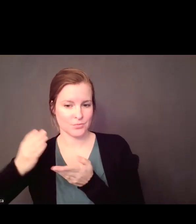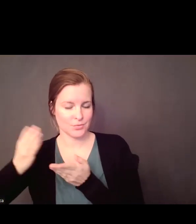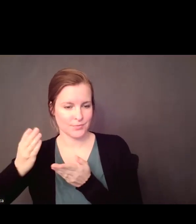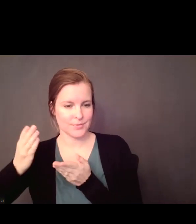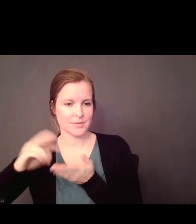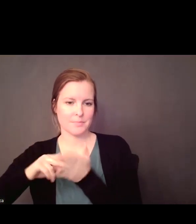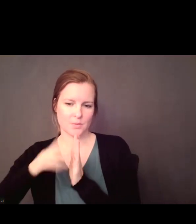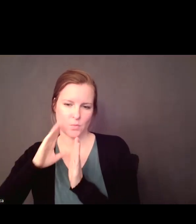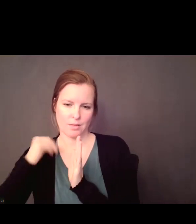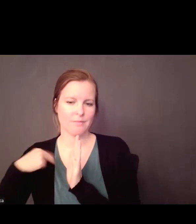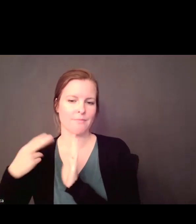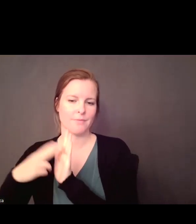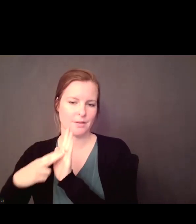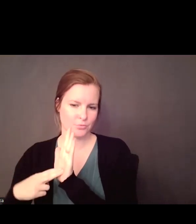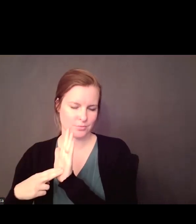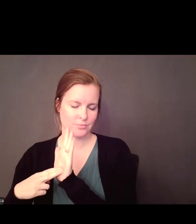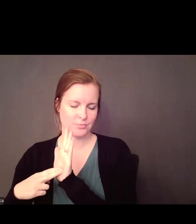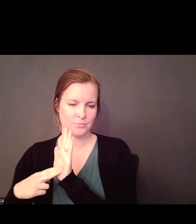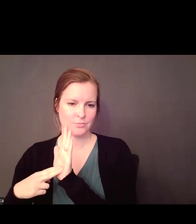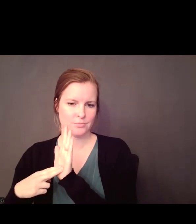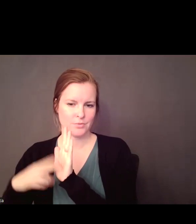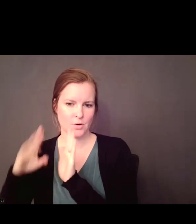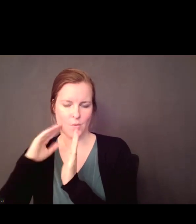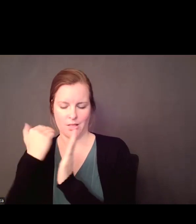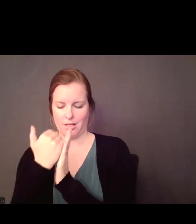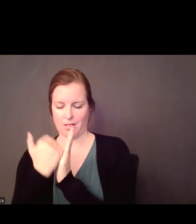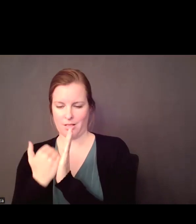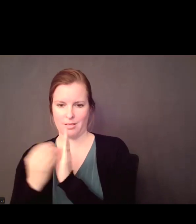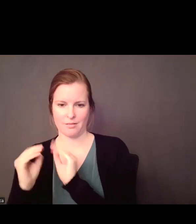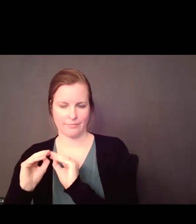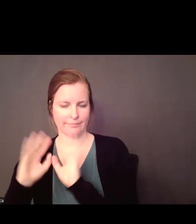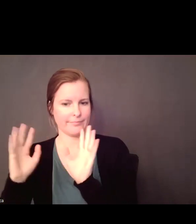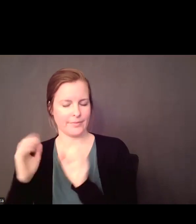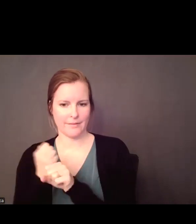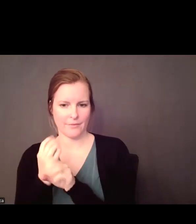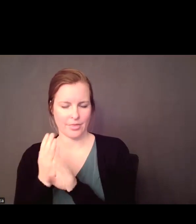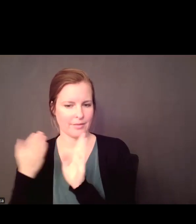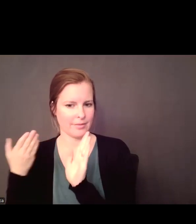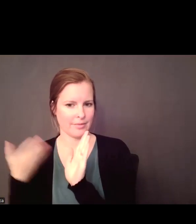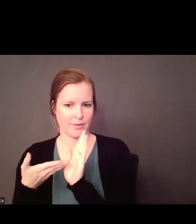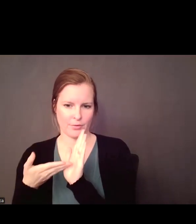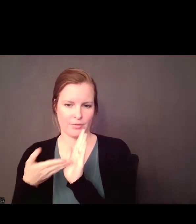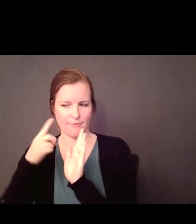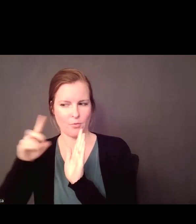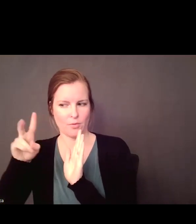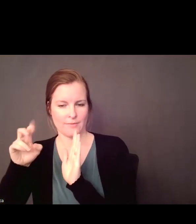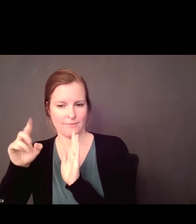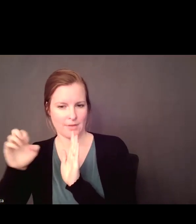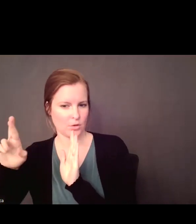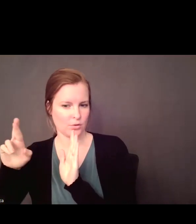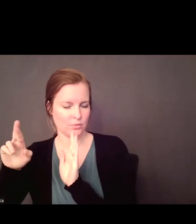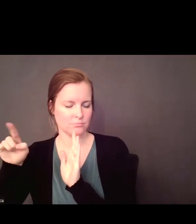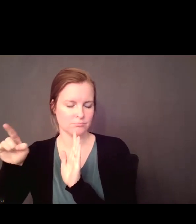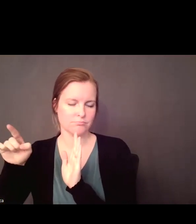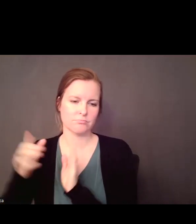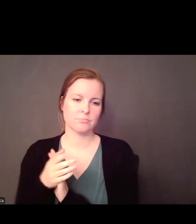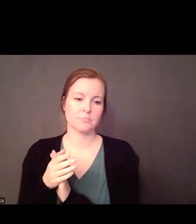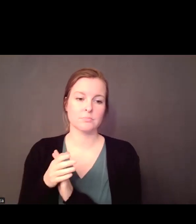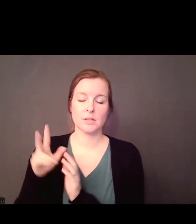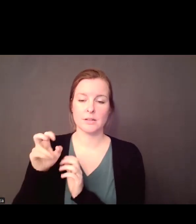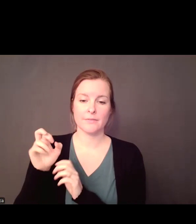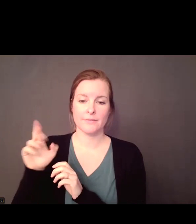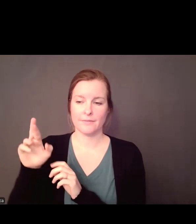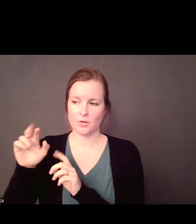a contract that will outline all of these things for our vendors. But the vendors are responsible for conducting